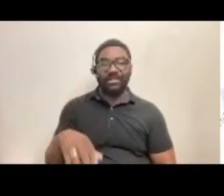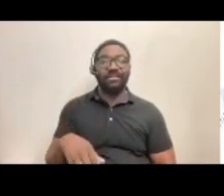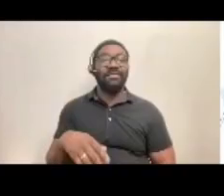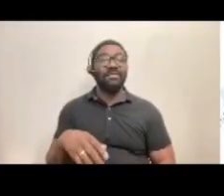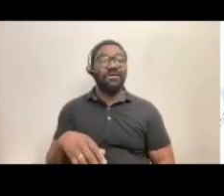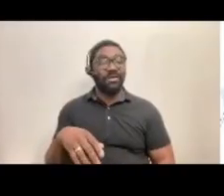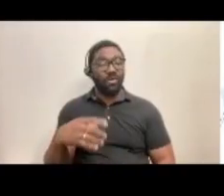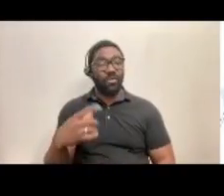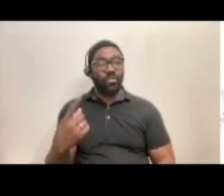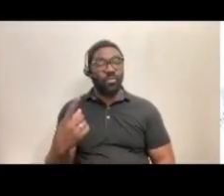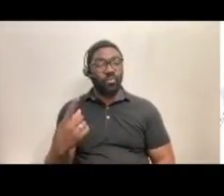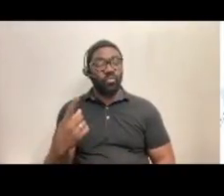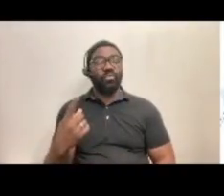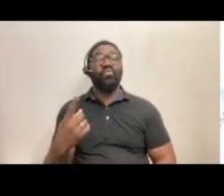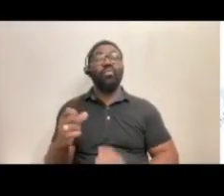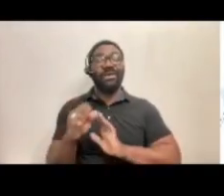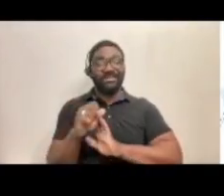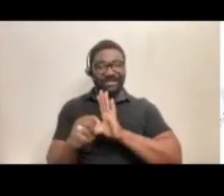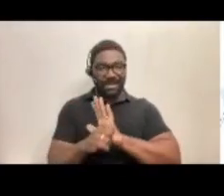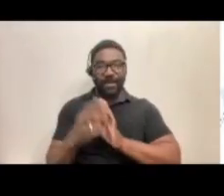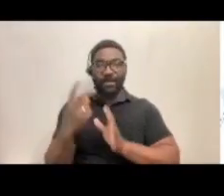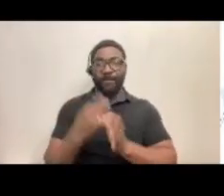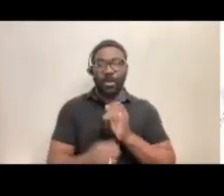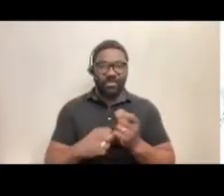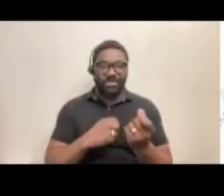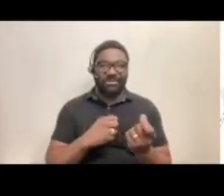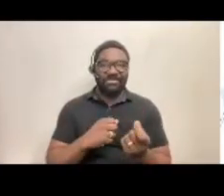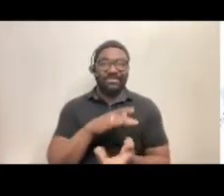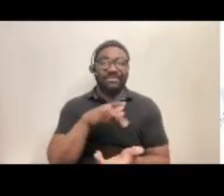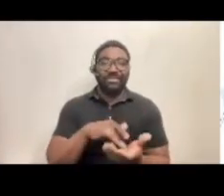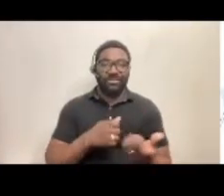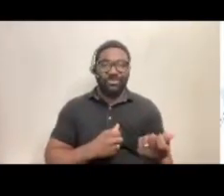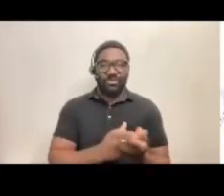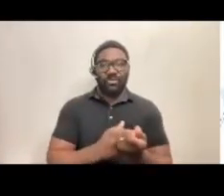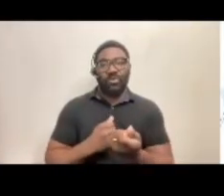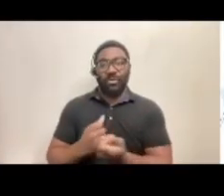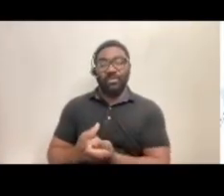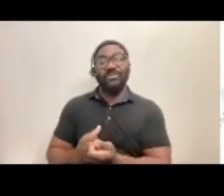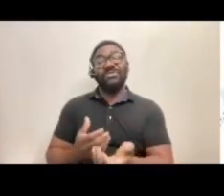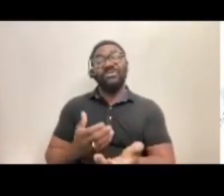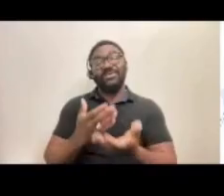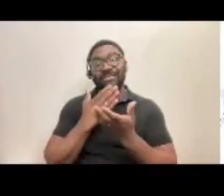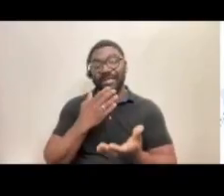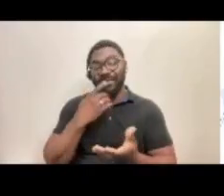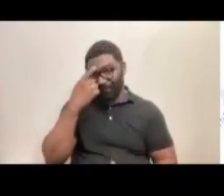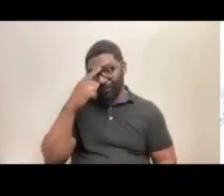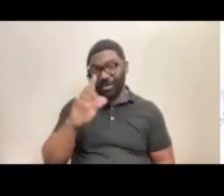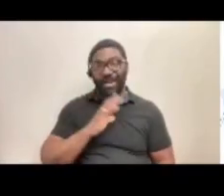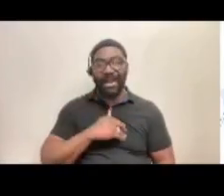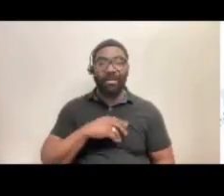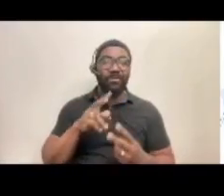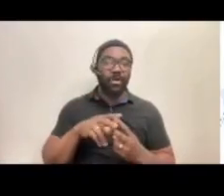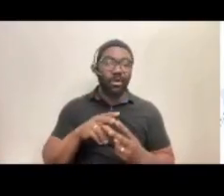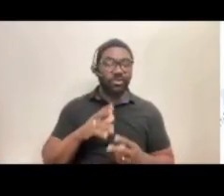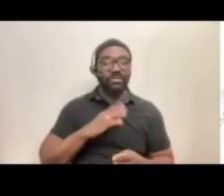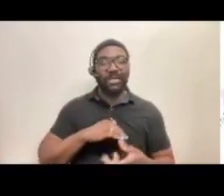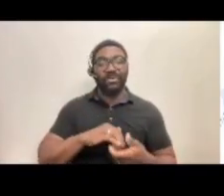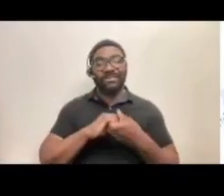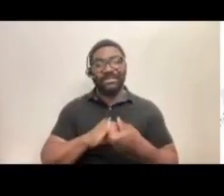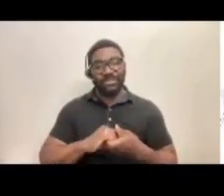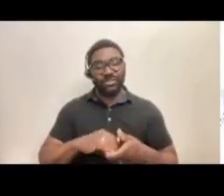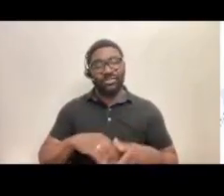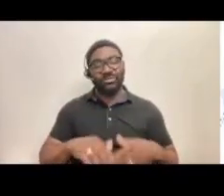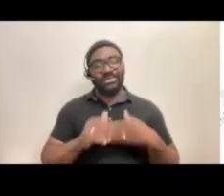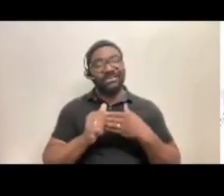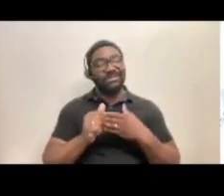supporting. So again, thank you to our partners and to our speakers today for your leadership and shared commitment. Thank you